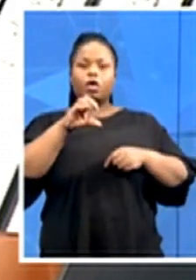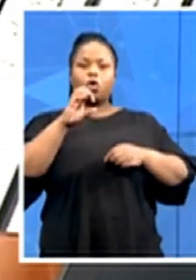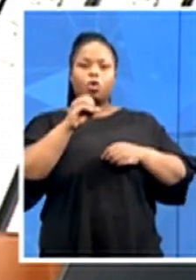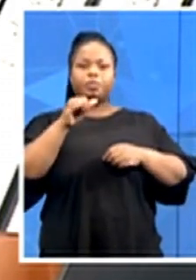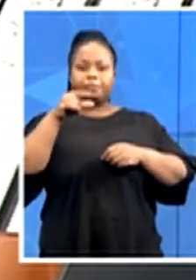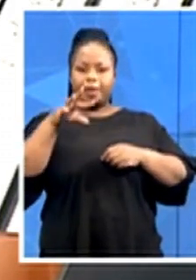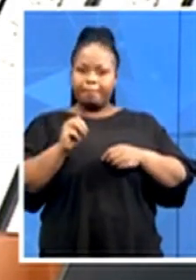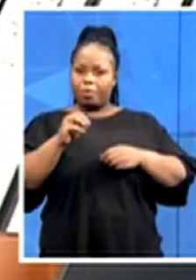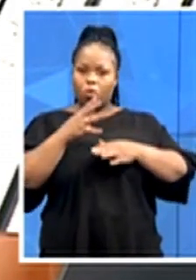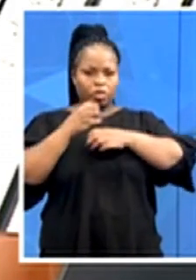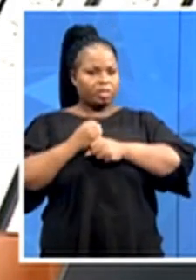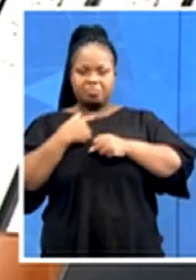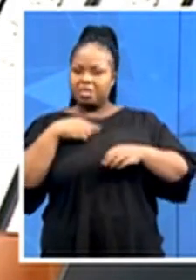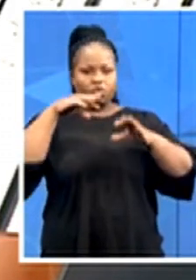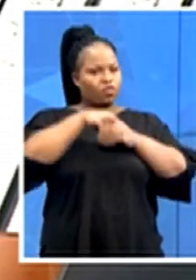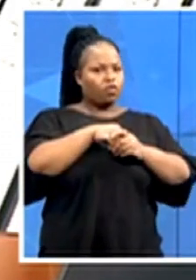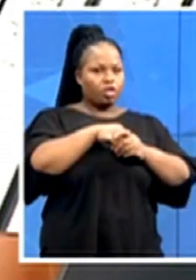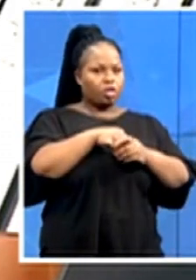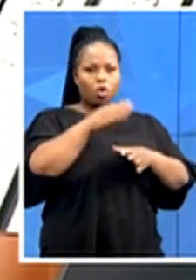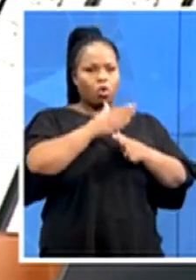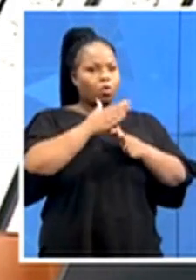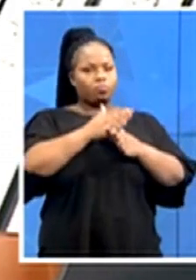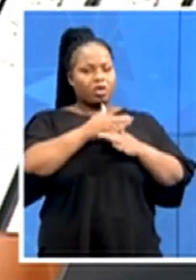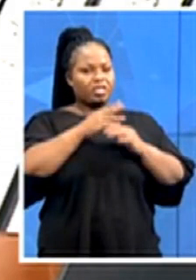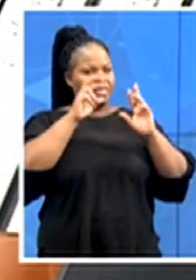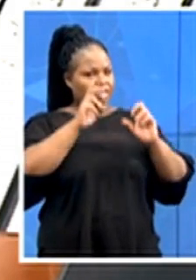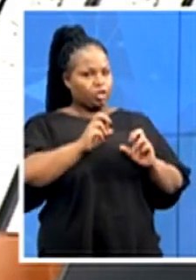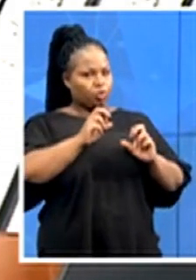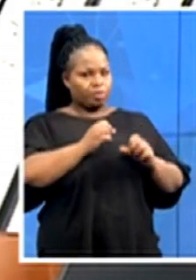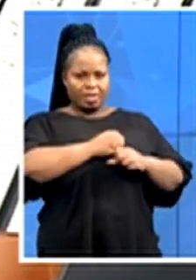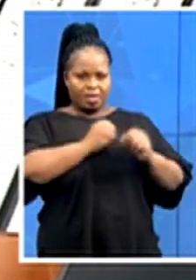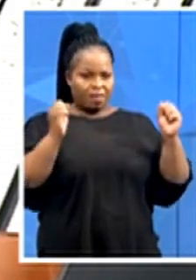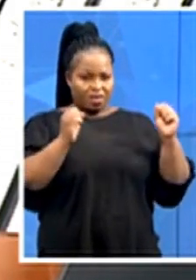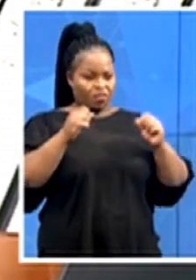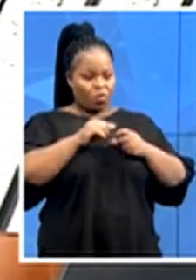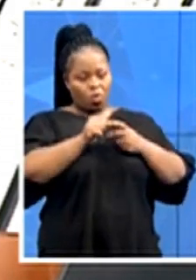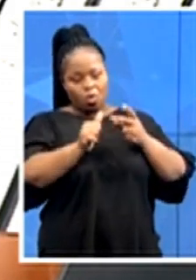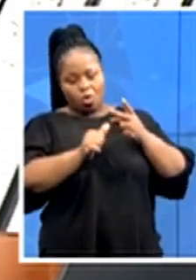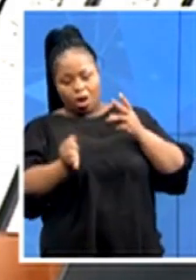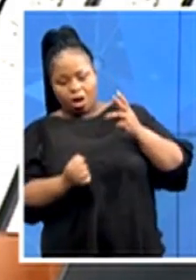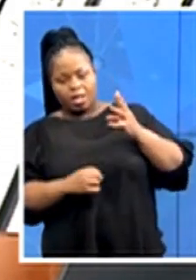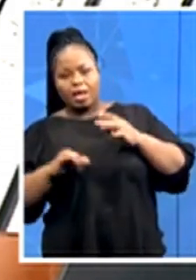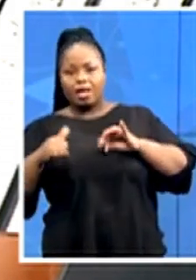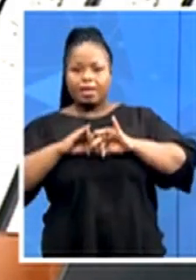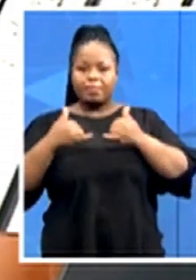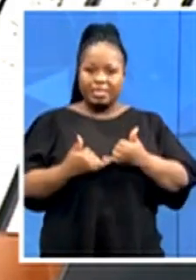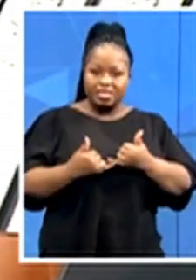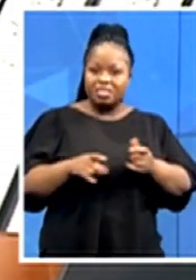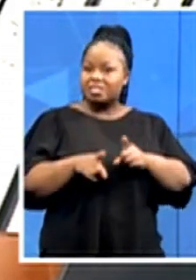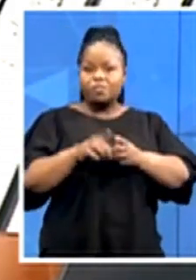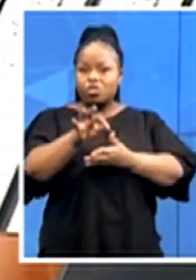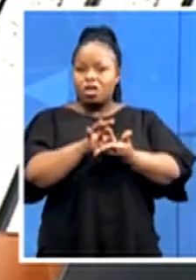operational matters of subsidiary companies, including contractual matters between, for